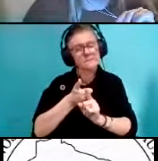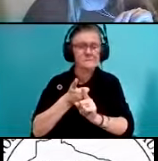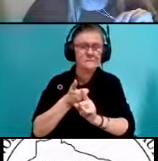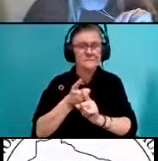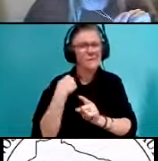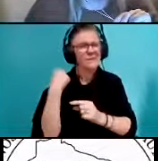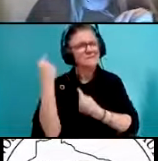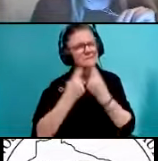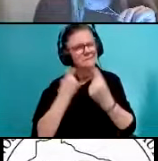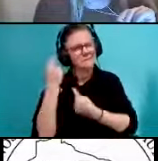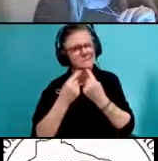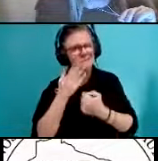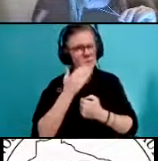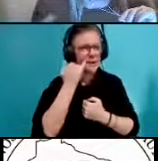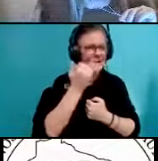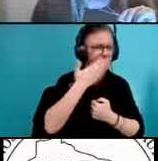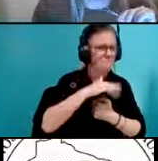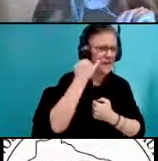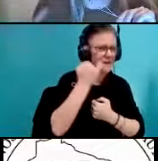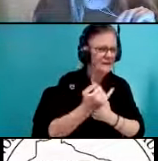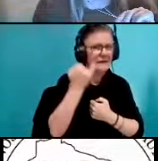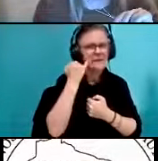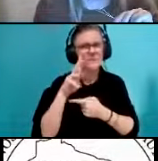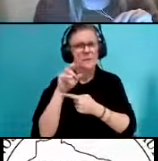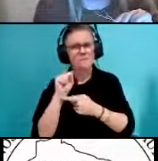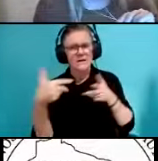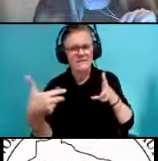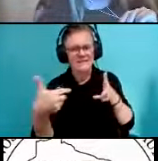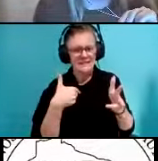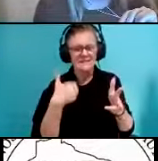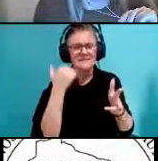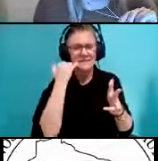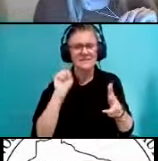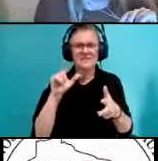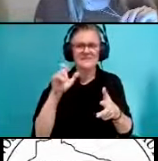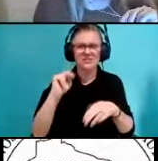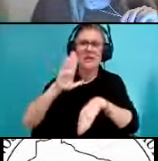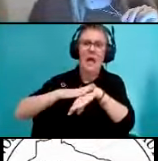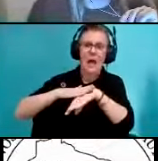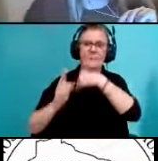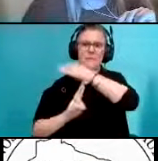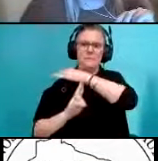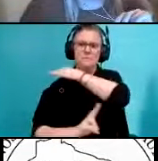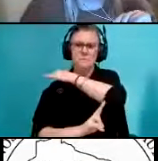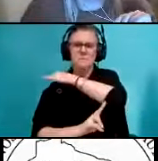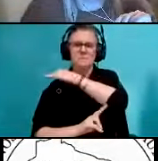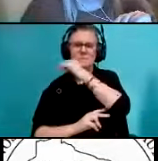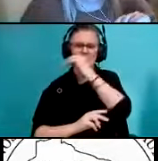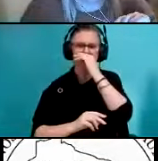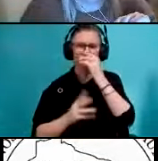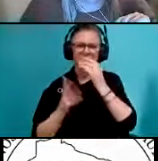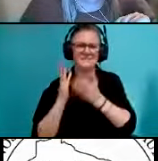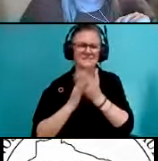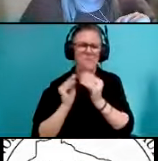have to be looked at, and how would, you know, the bus lanes work with a station on the viaduct, and just some of the kind of